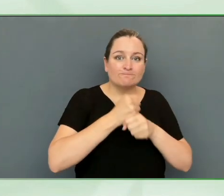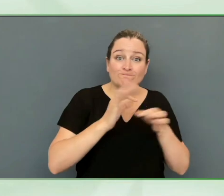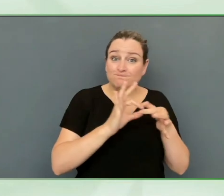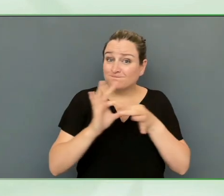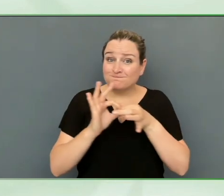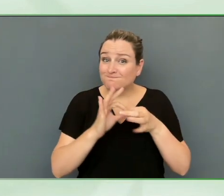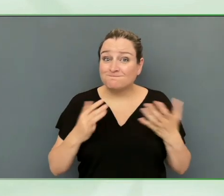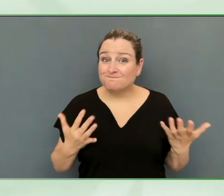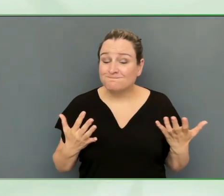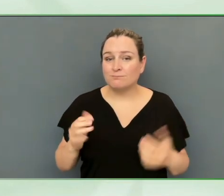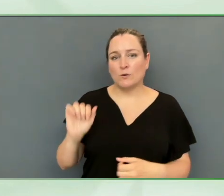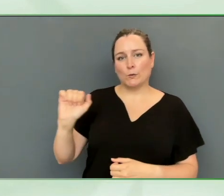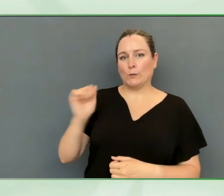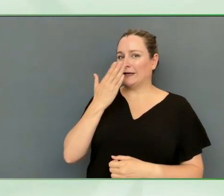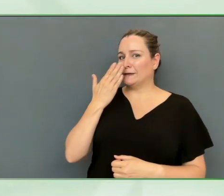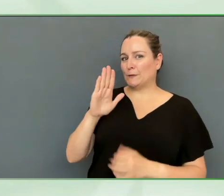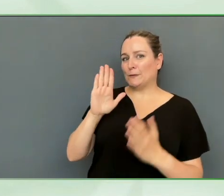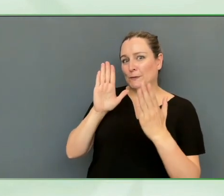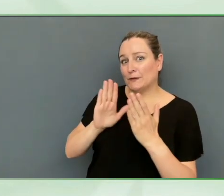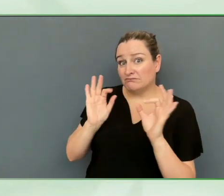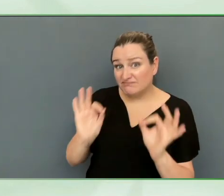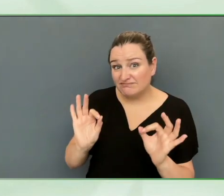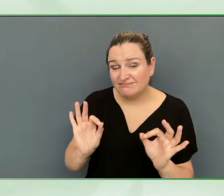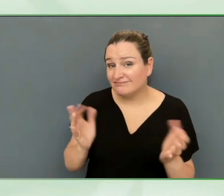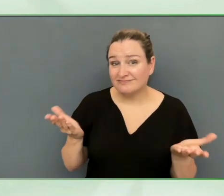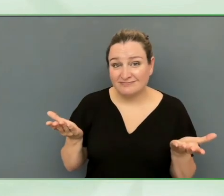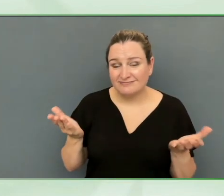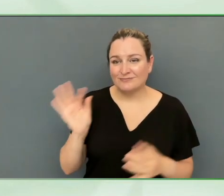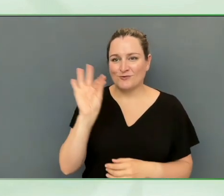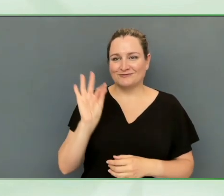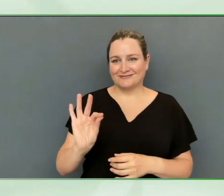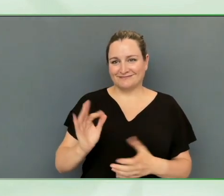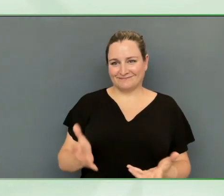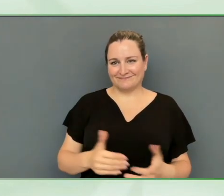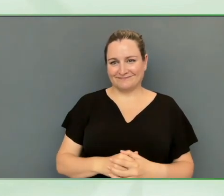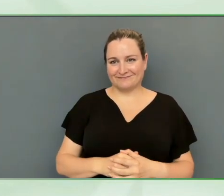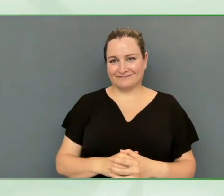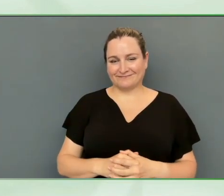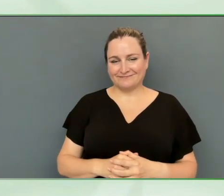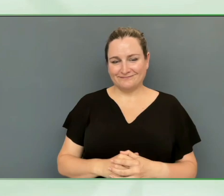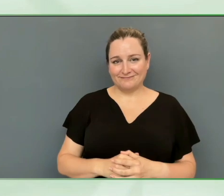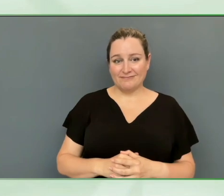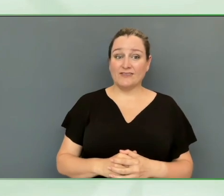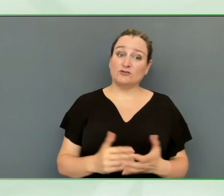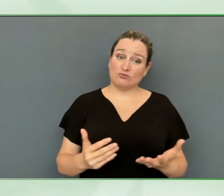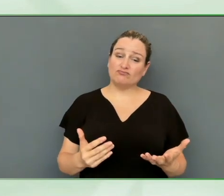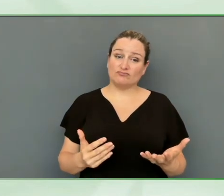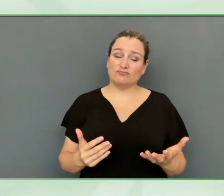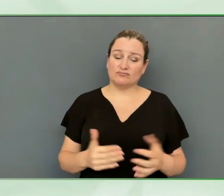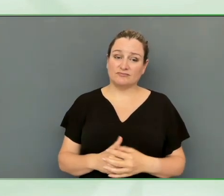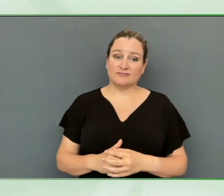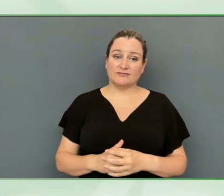sure that people with disabilities, who they've hired, is set up for success? So we do